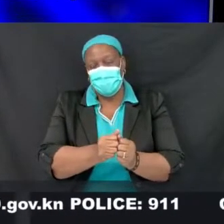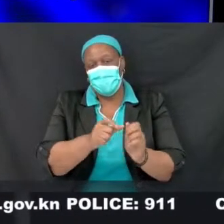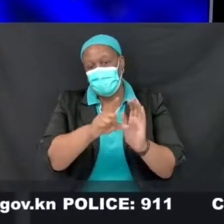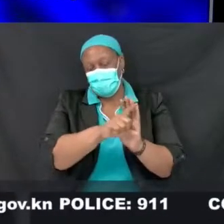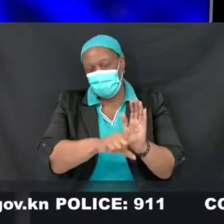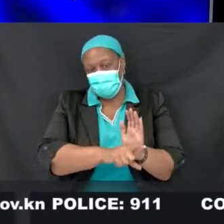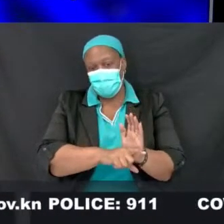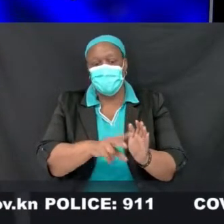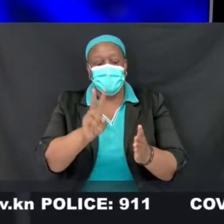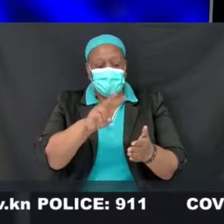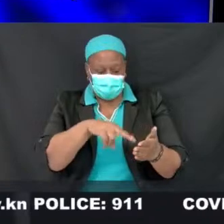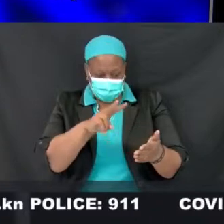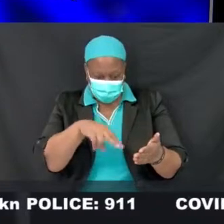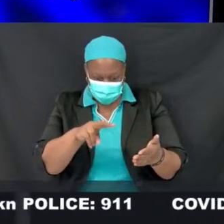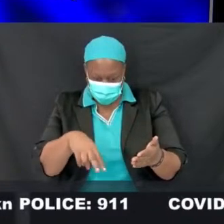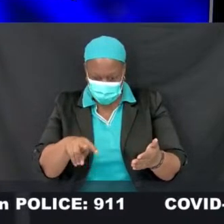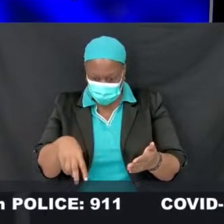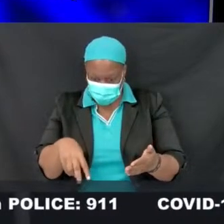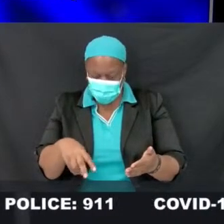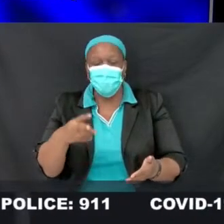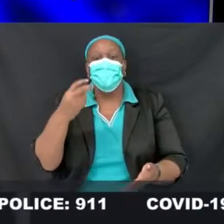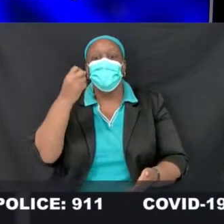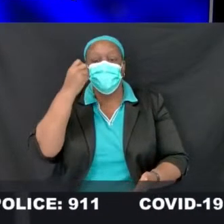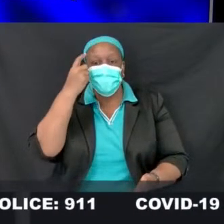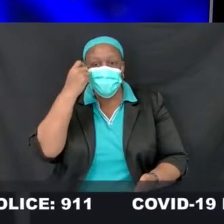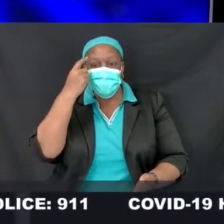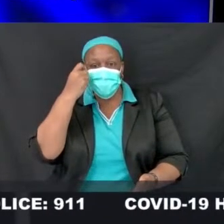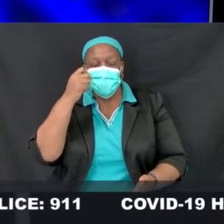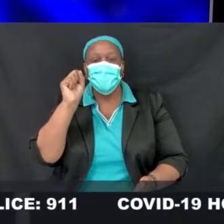keep your staff and patrons safe.